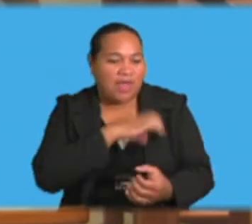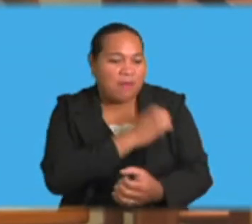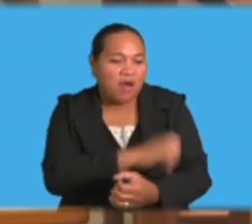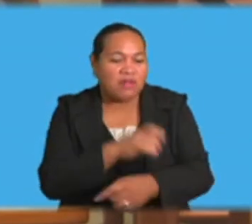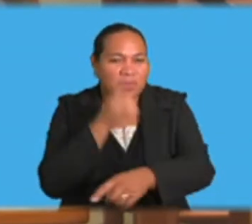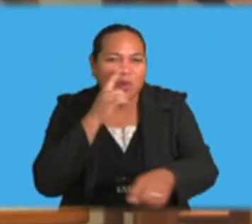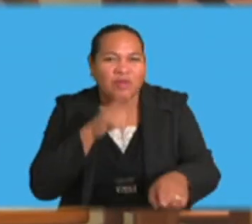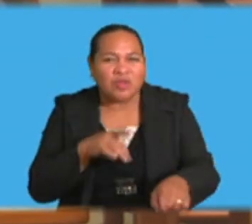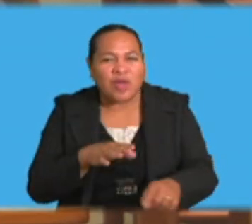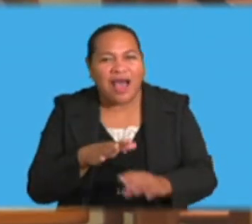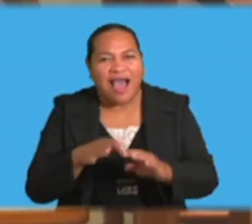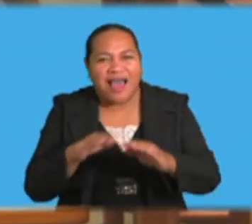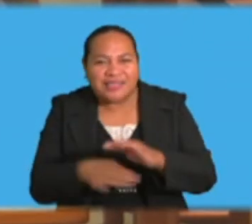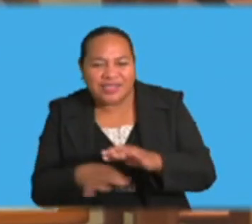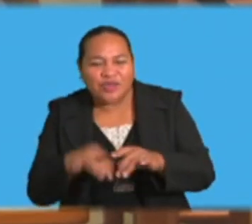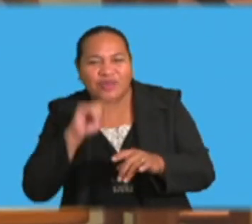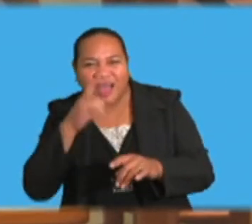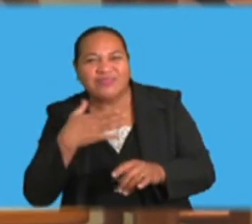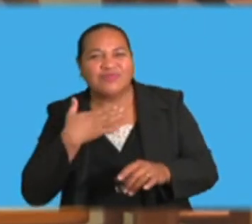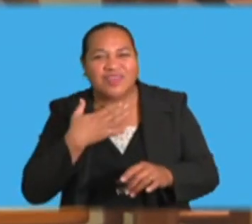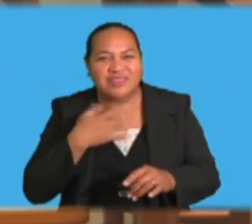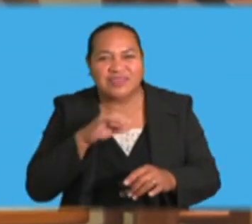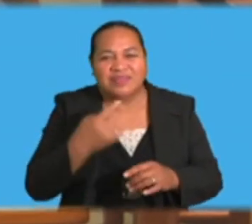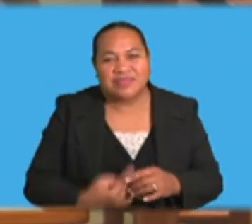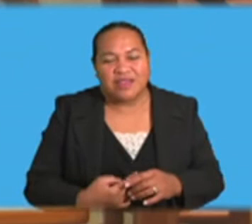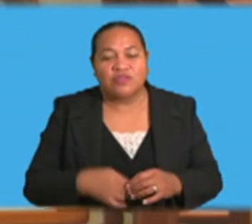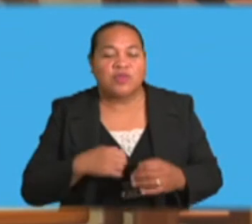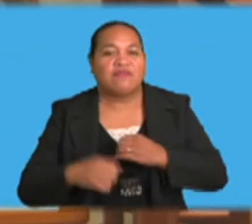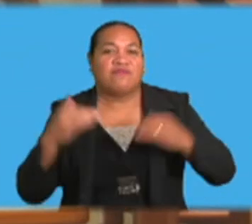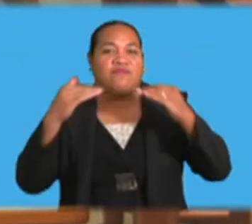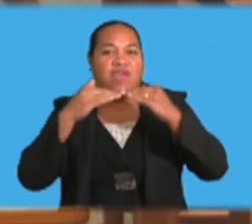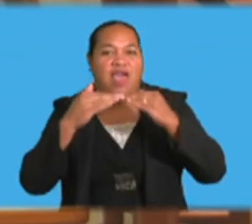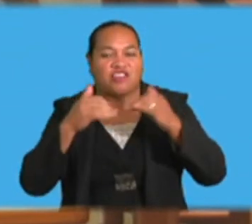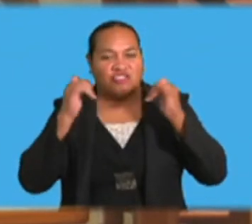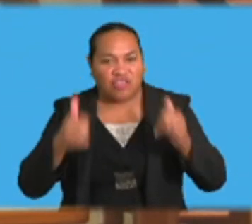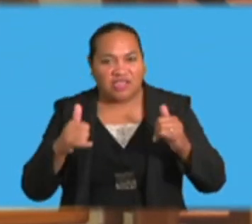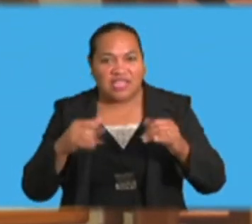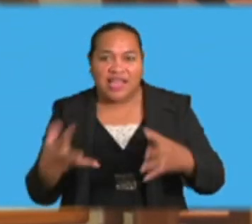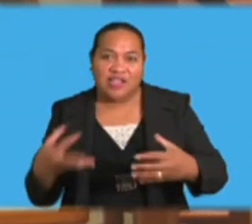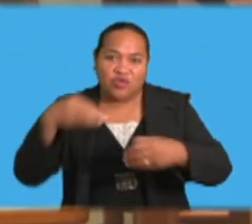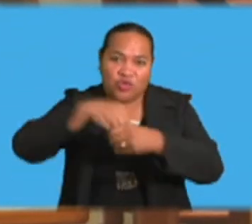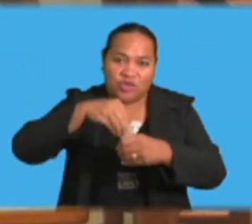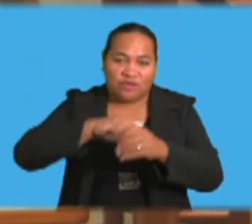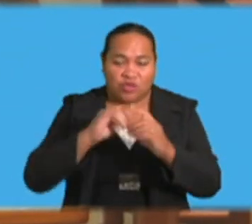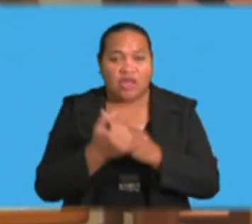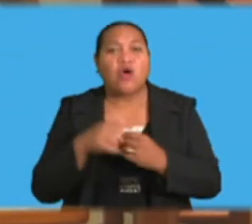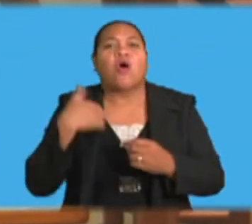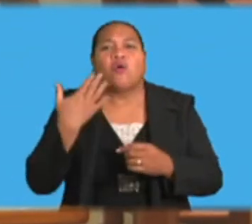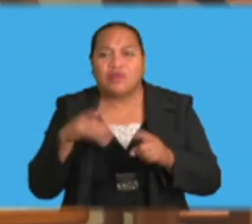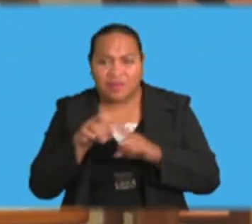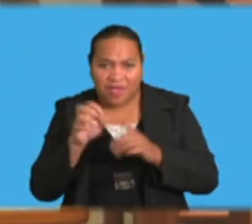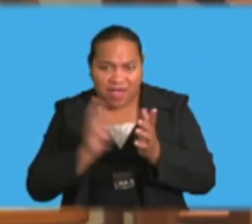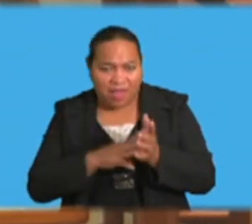and underprivileged and contribute to a more fair, just, and inclusive society, as always echoed by Honourable Prime Minister and